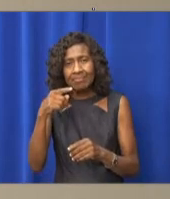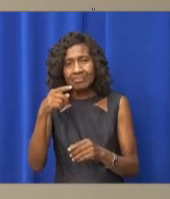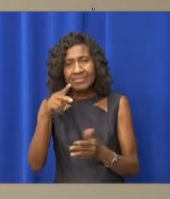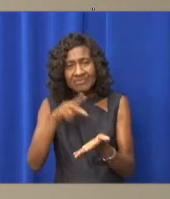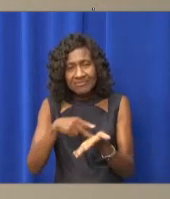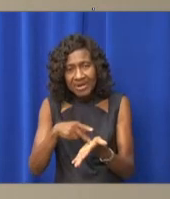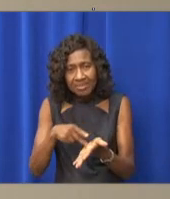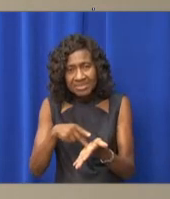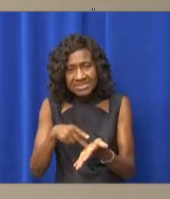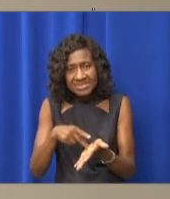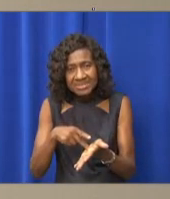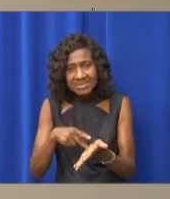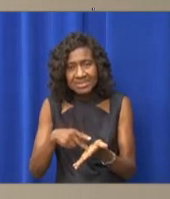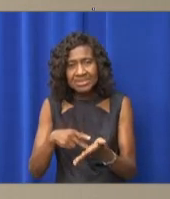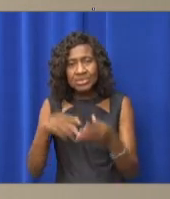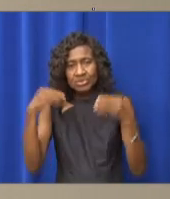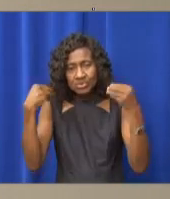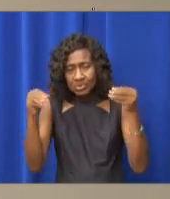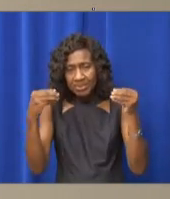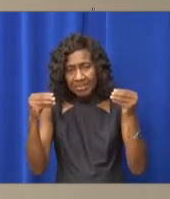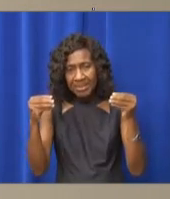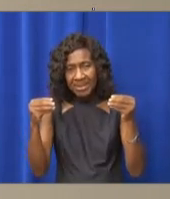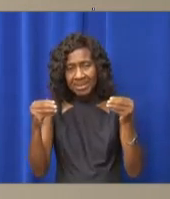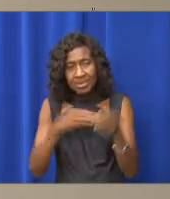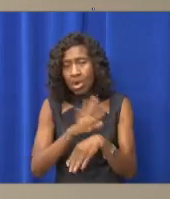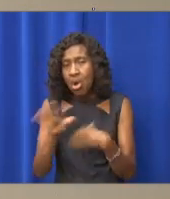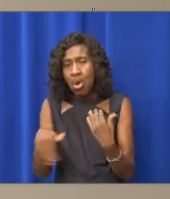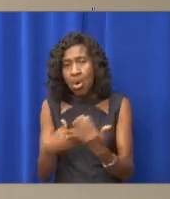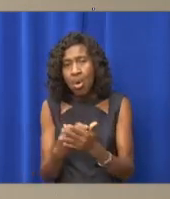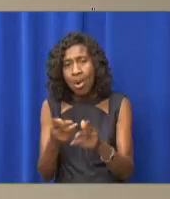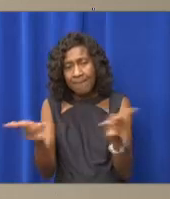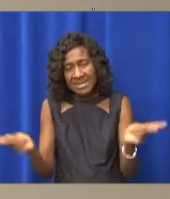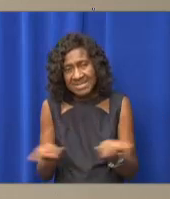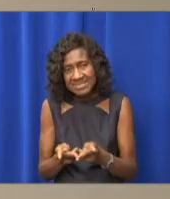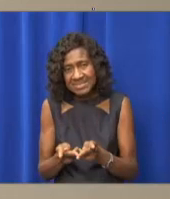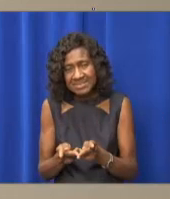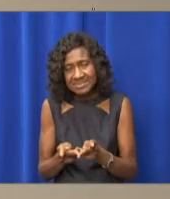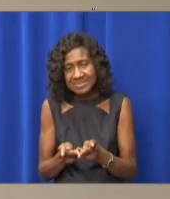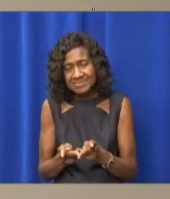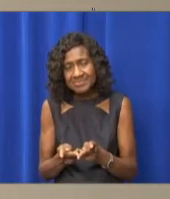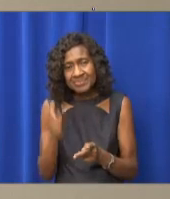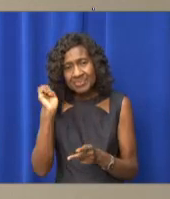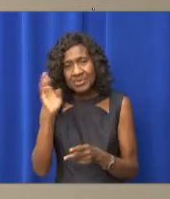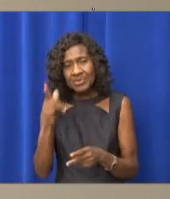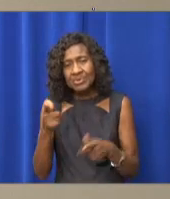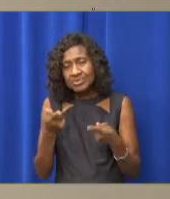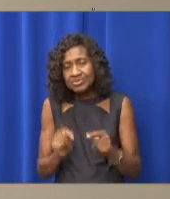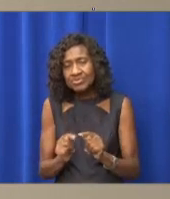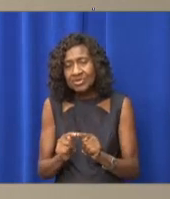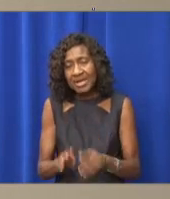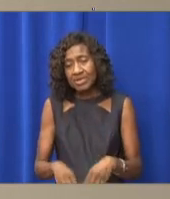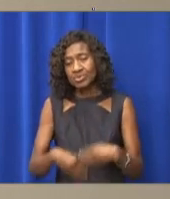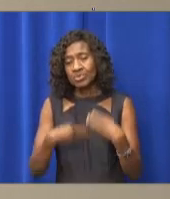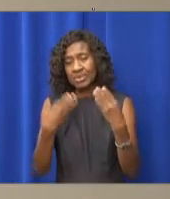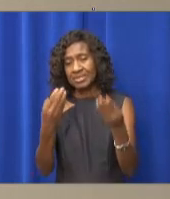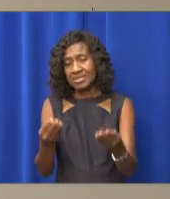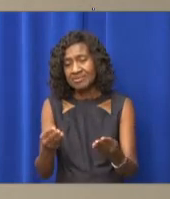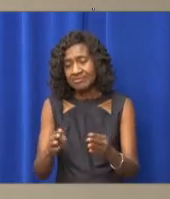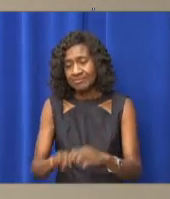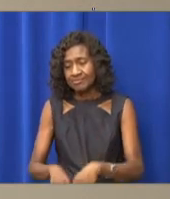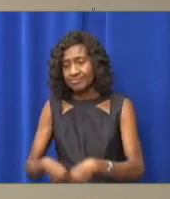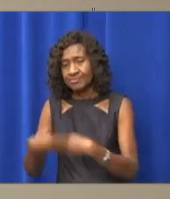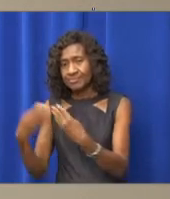And we'll try to do our best to try to furnish as much as we can through this